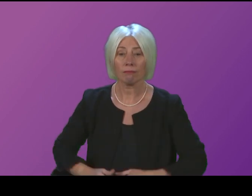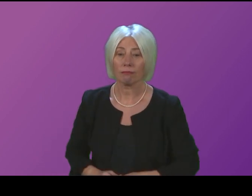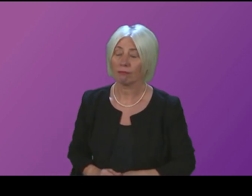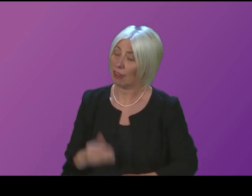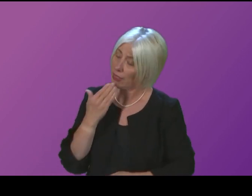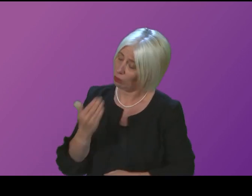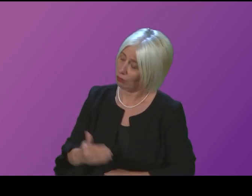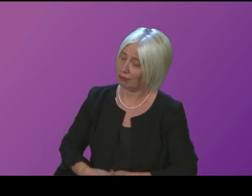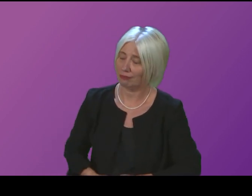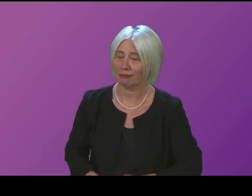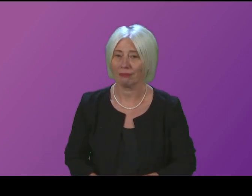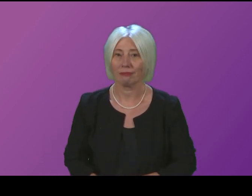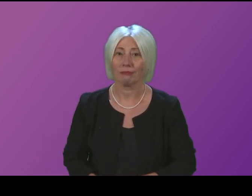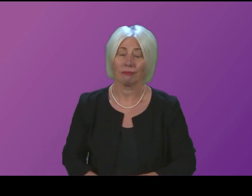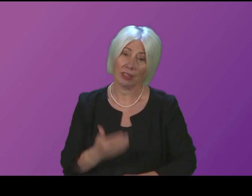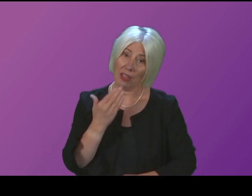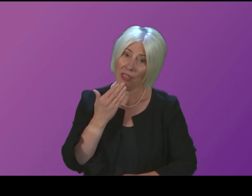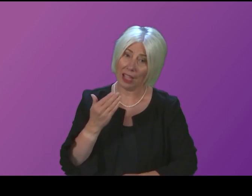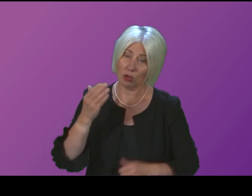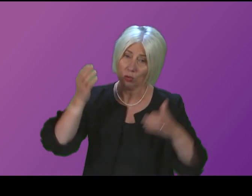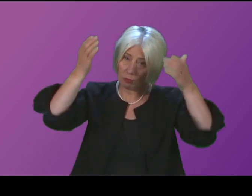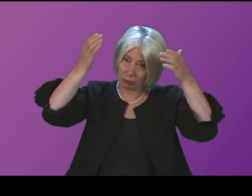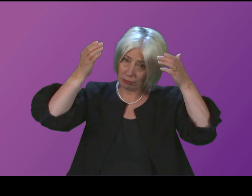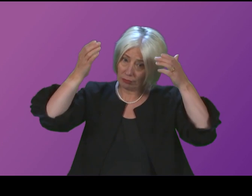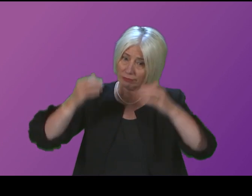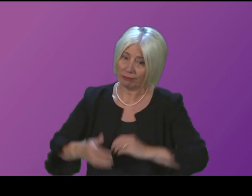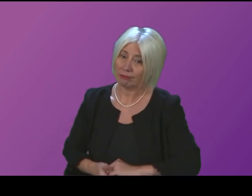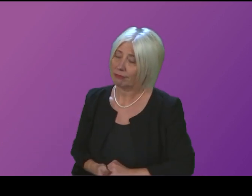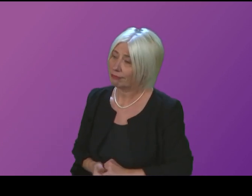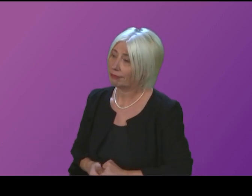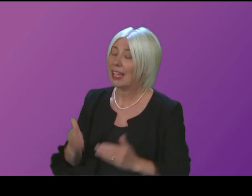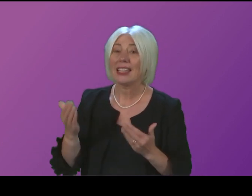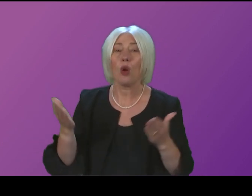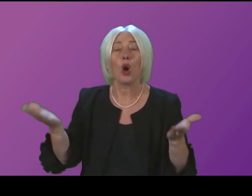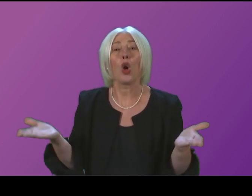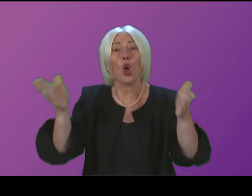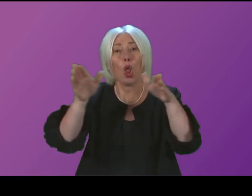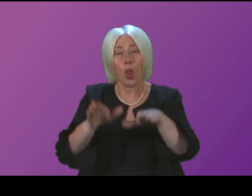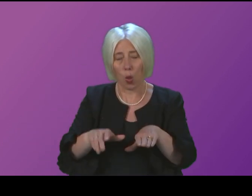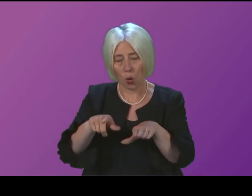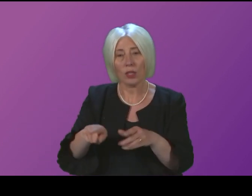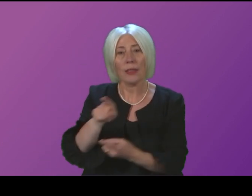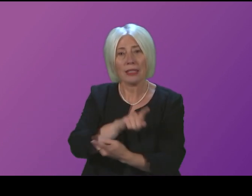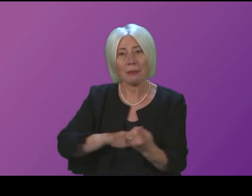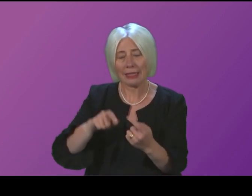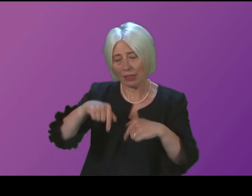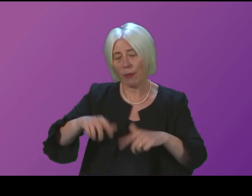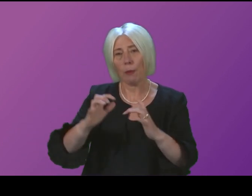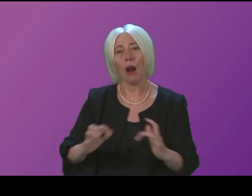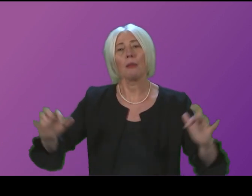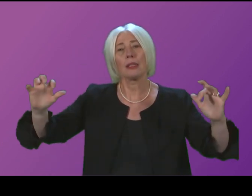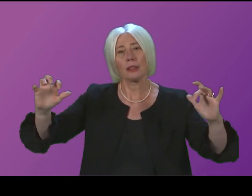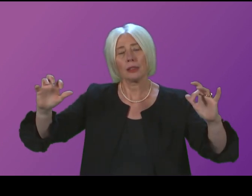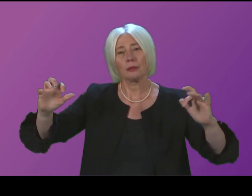Thank you. Thank you, Your Majesty. I now close this meeting of the Parliament.